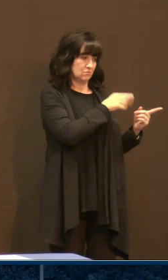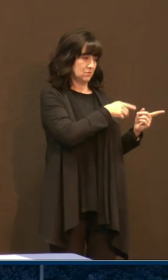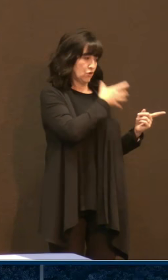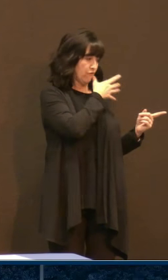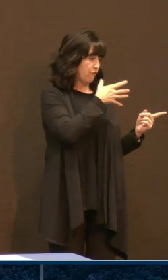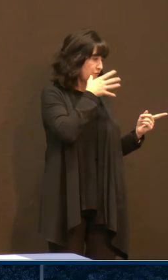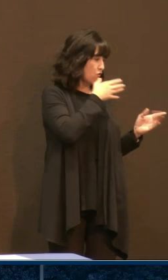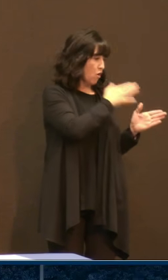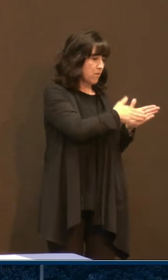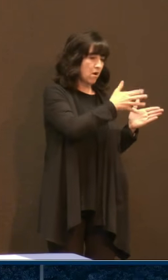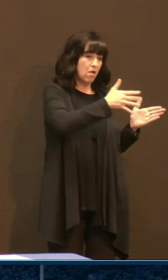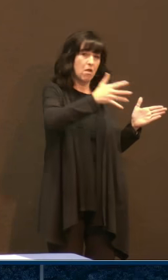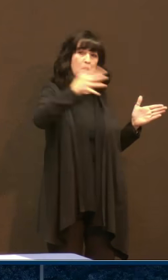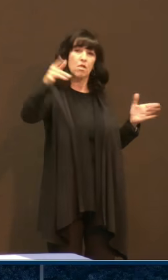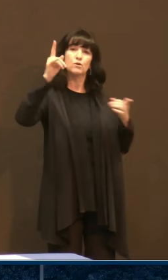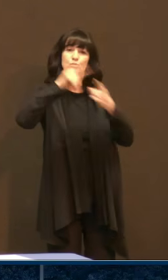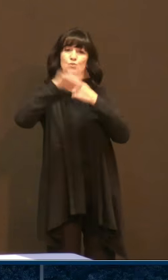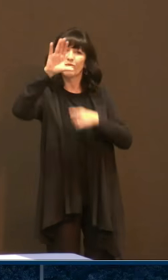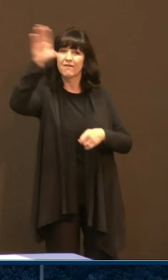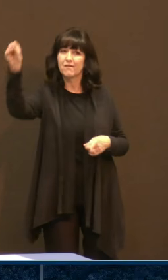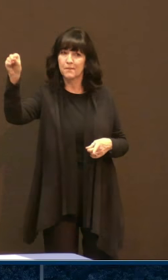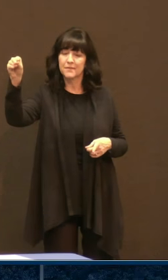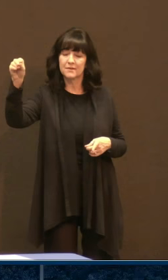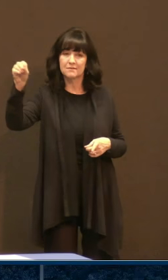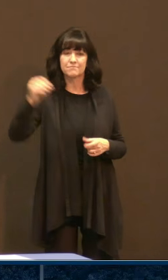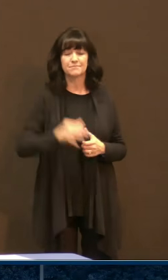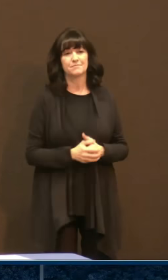grower across southern Delaware.